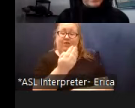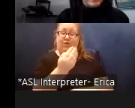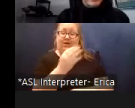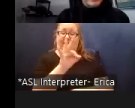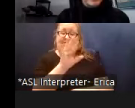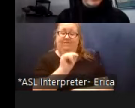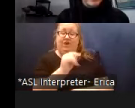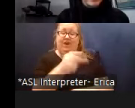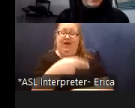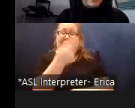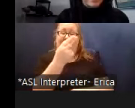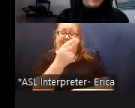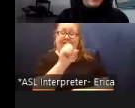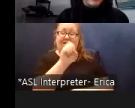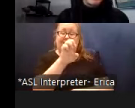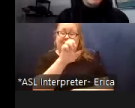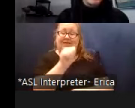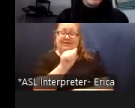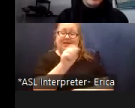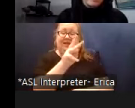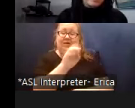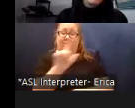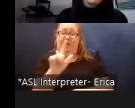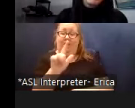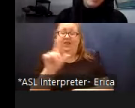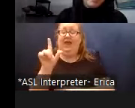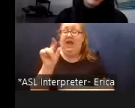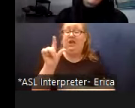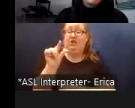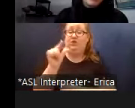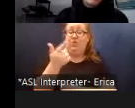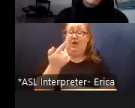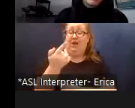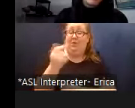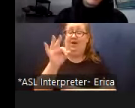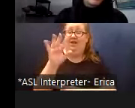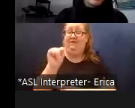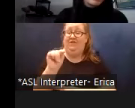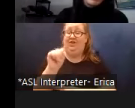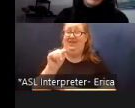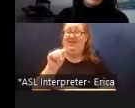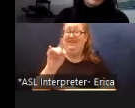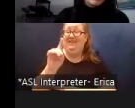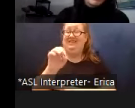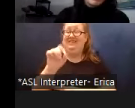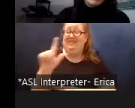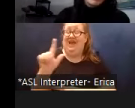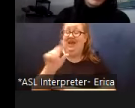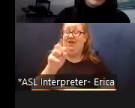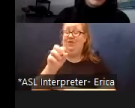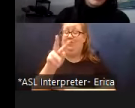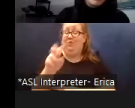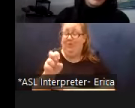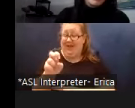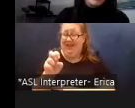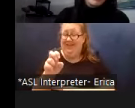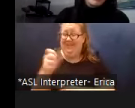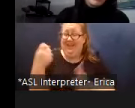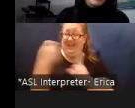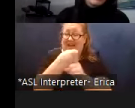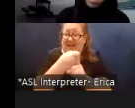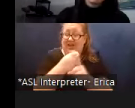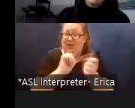seawall and the 21-foot tidal wave hit it. So how high should we build the